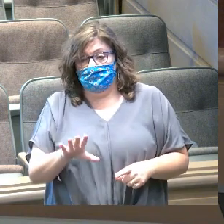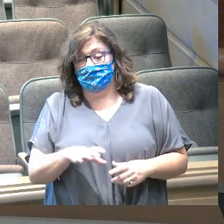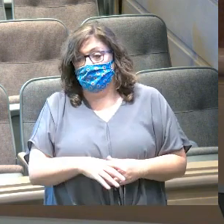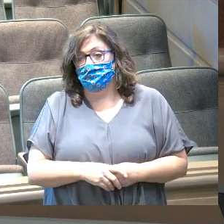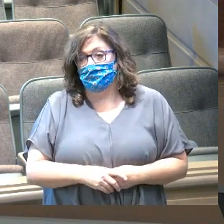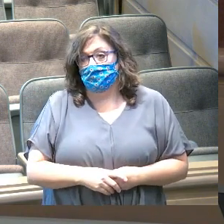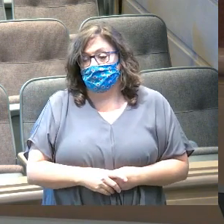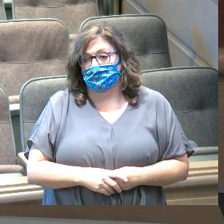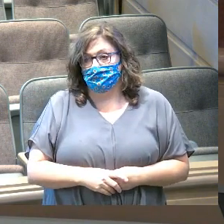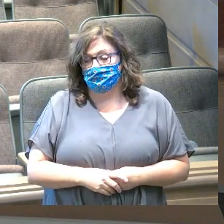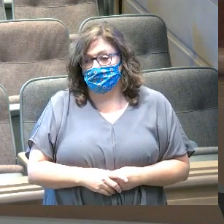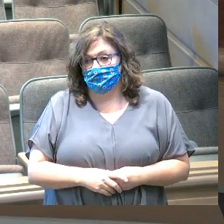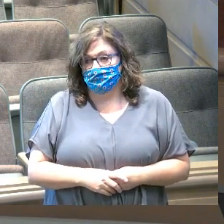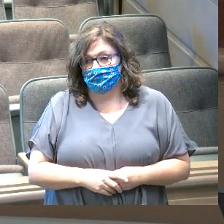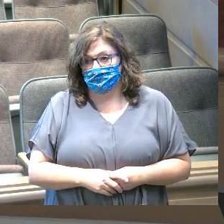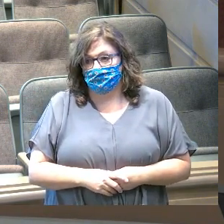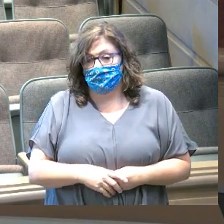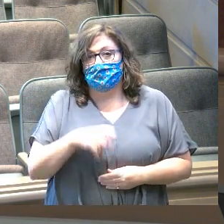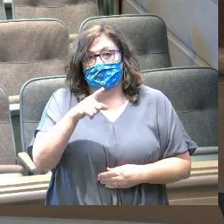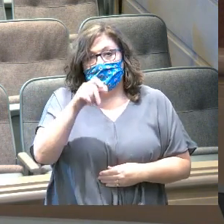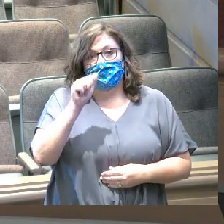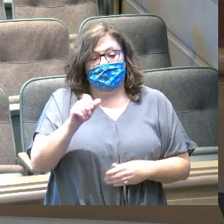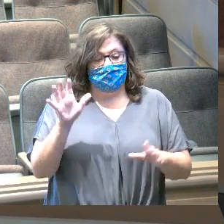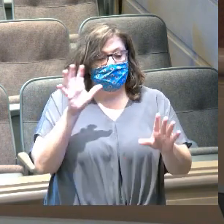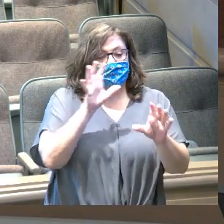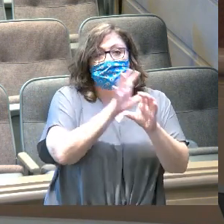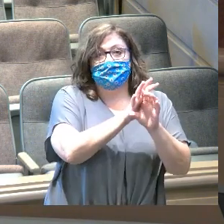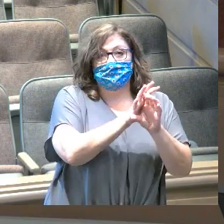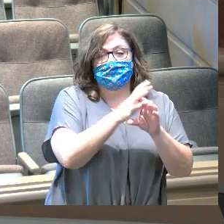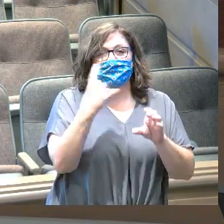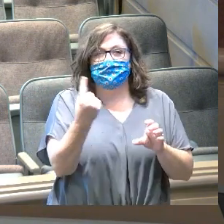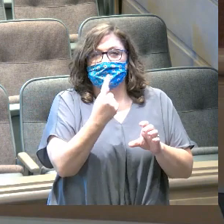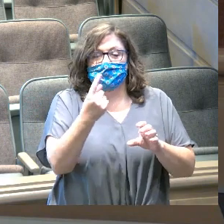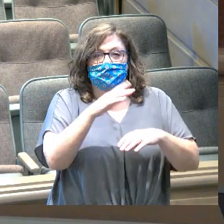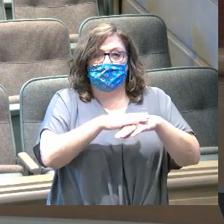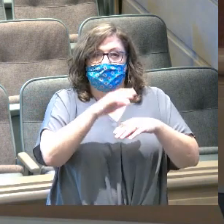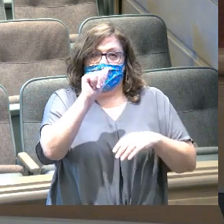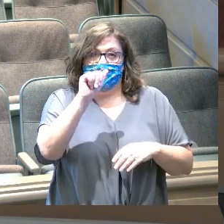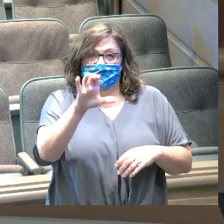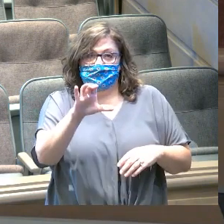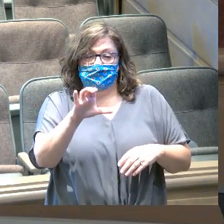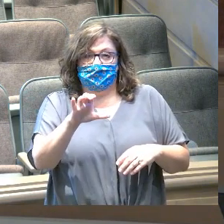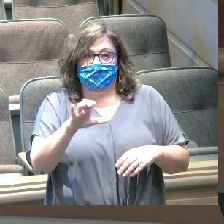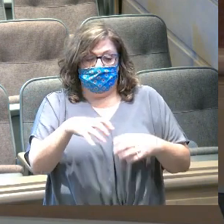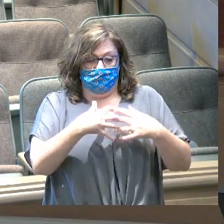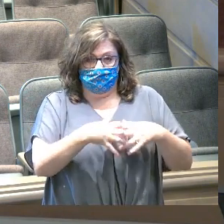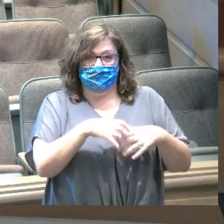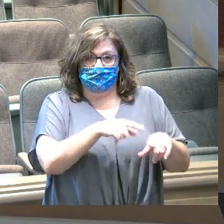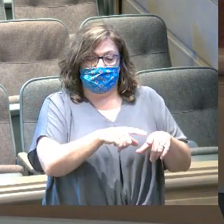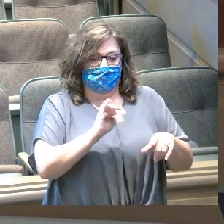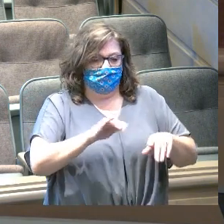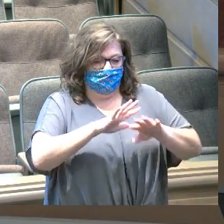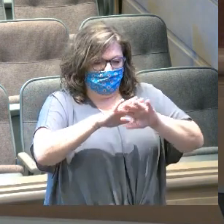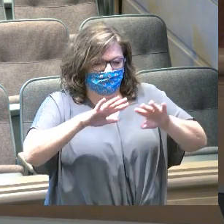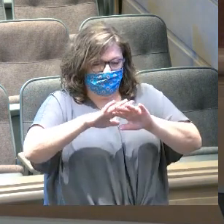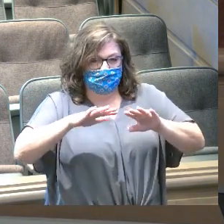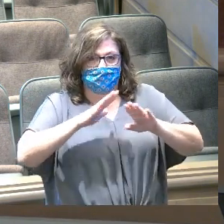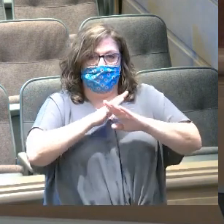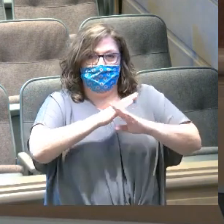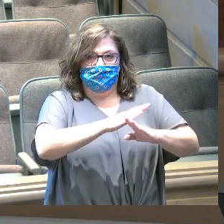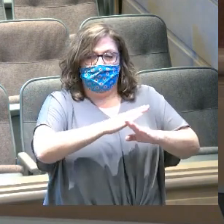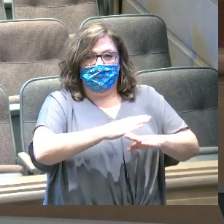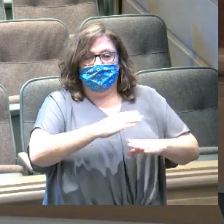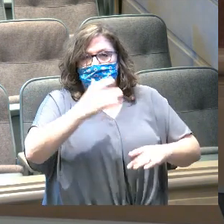a device you put on the HVAC system that basically screens viruses and germs. It is,